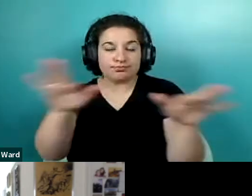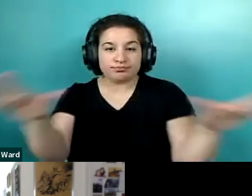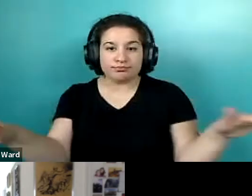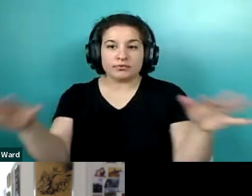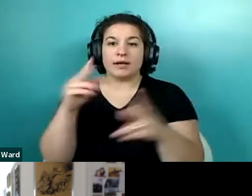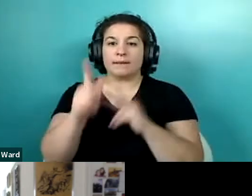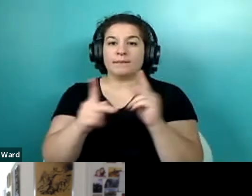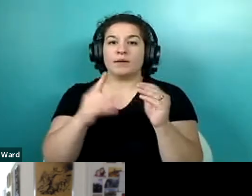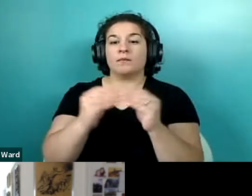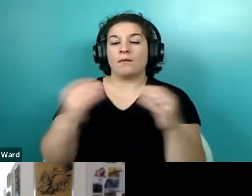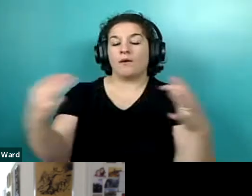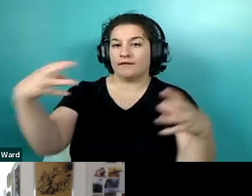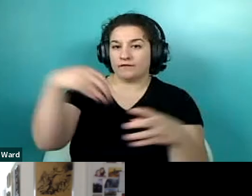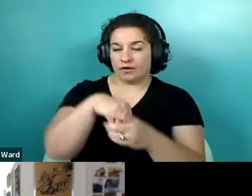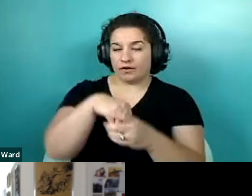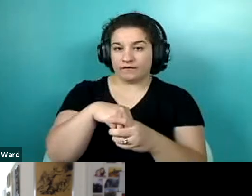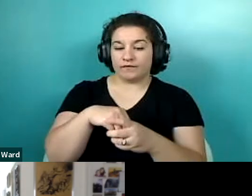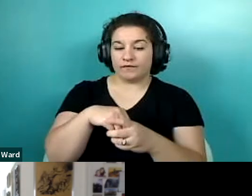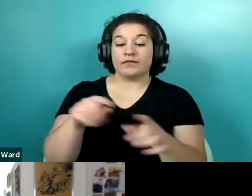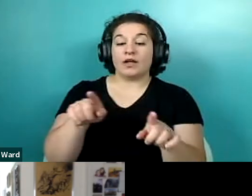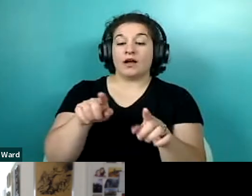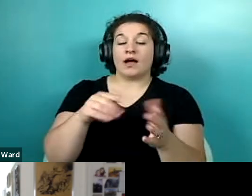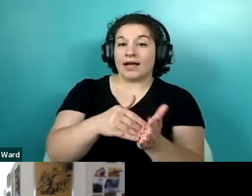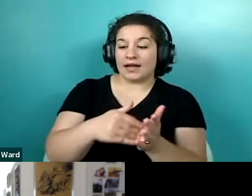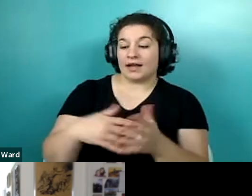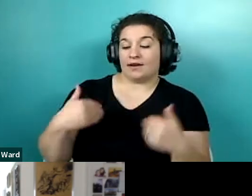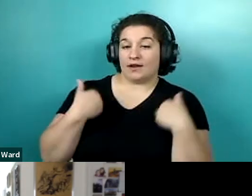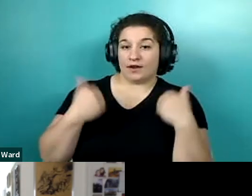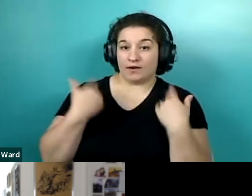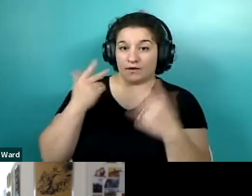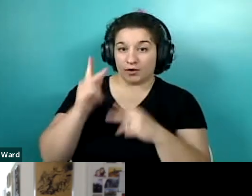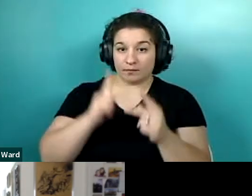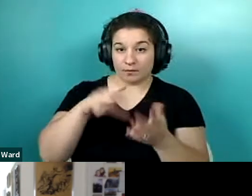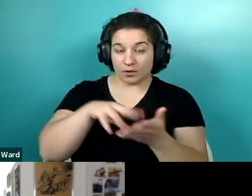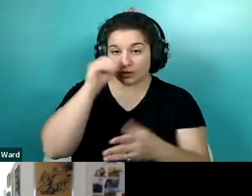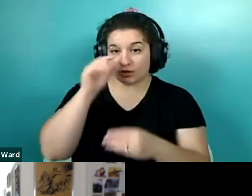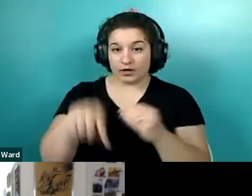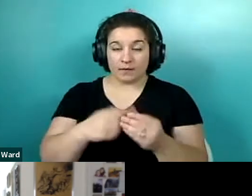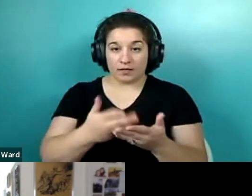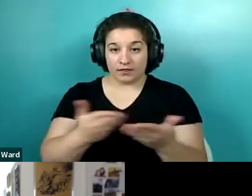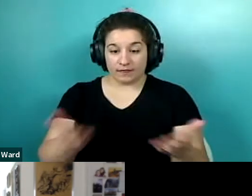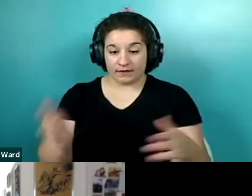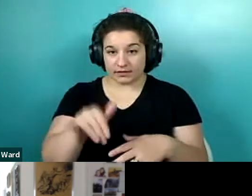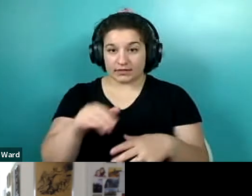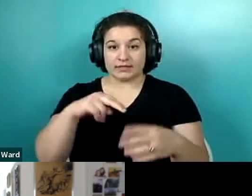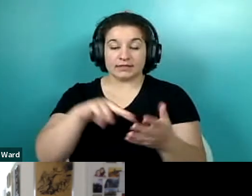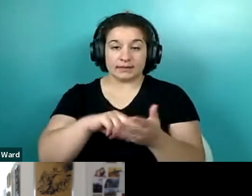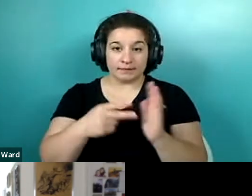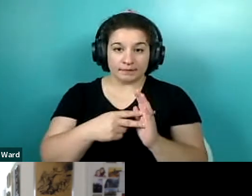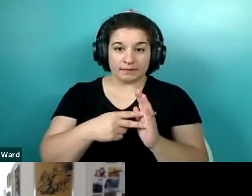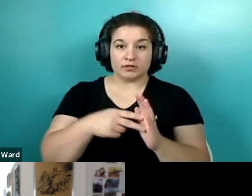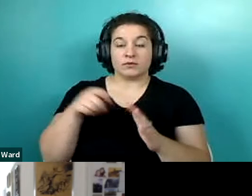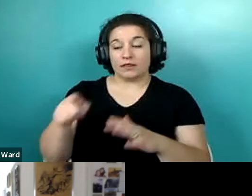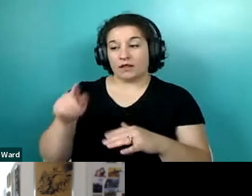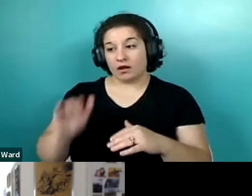again, younger people learning about things like this will mean that as they get older, or their mother or their father or their grandparents,